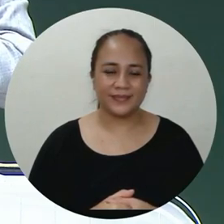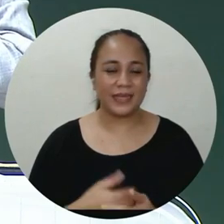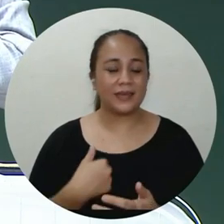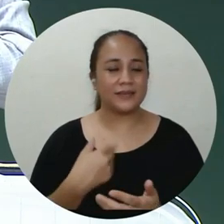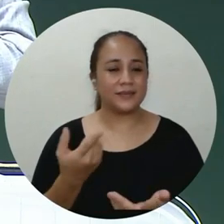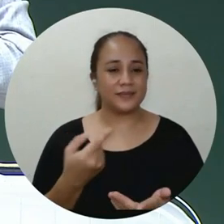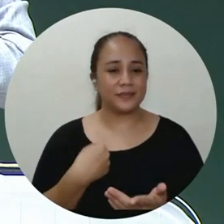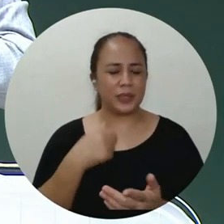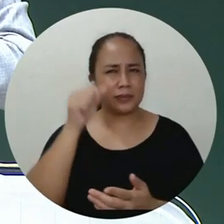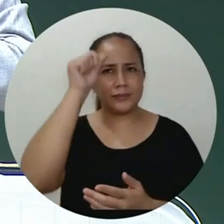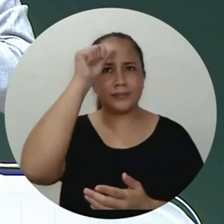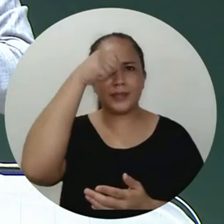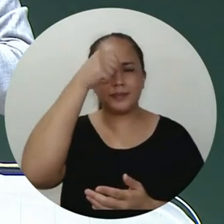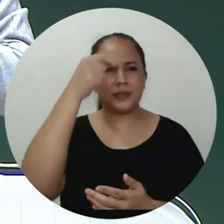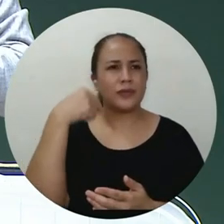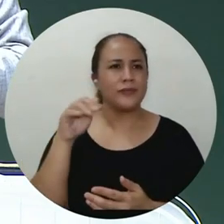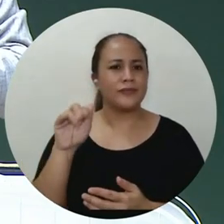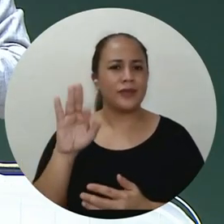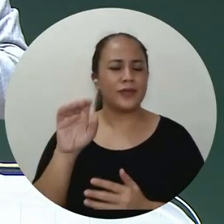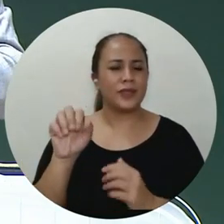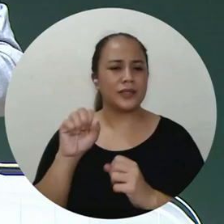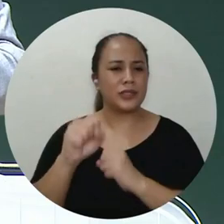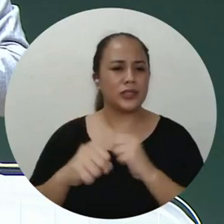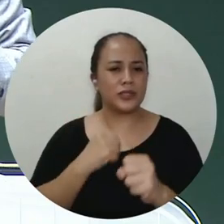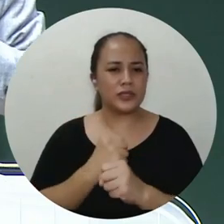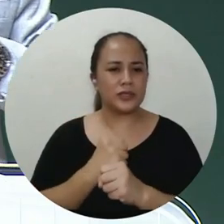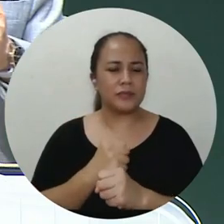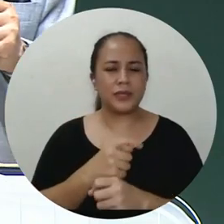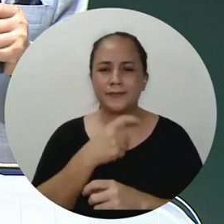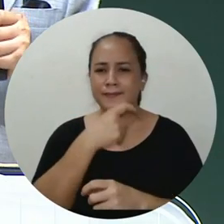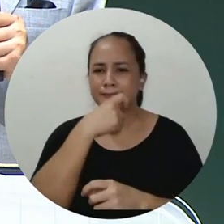remember for 15 years I would fast and I would pray